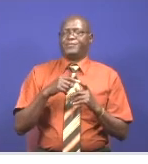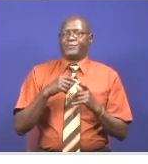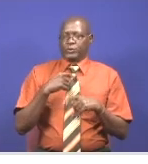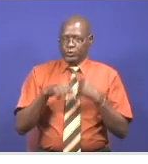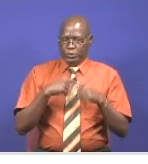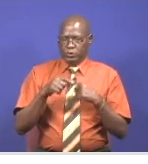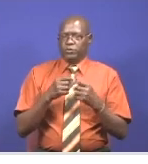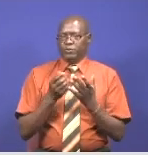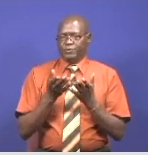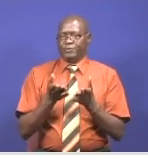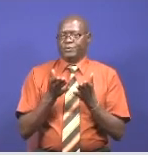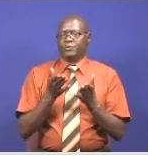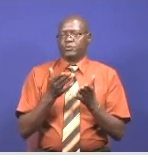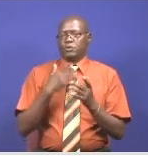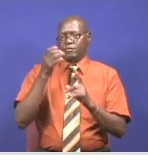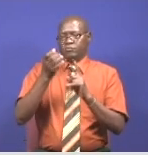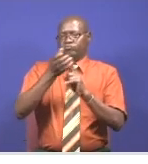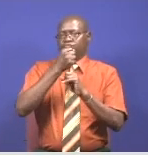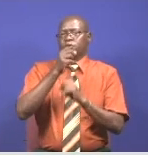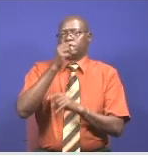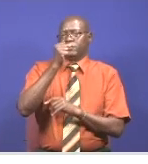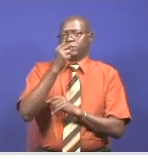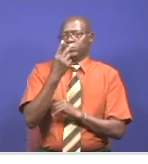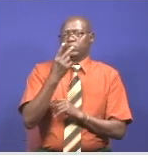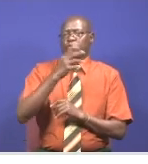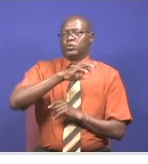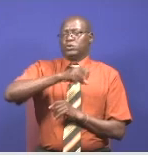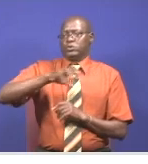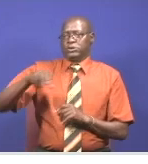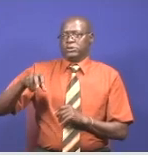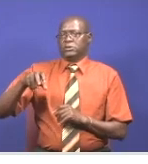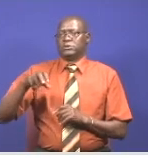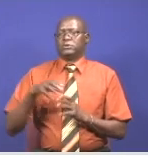pathway to having the 52 constituencies